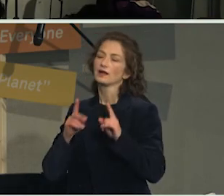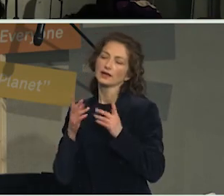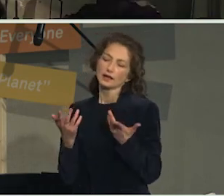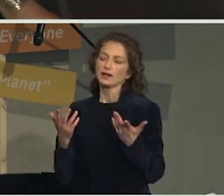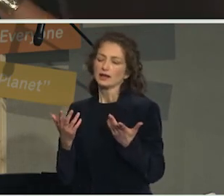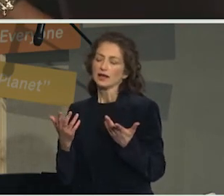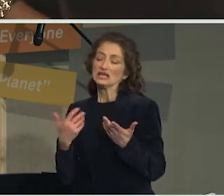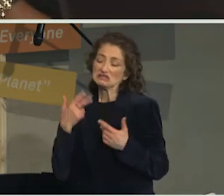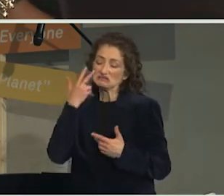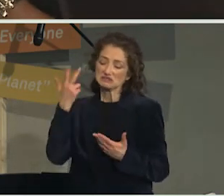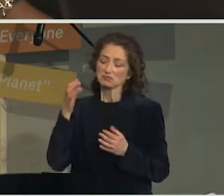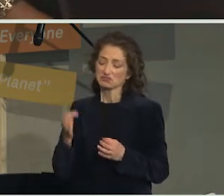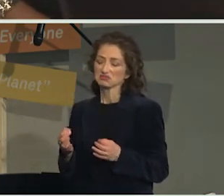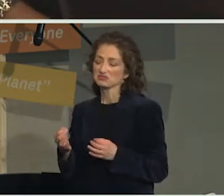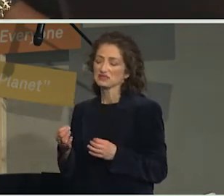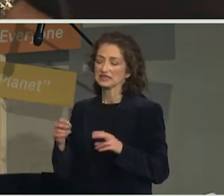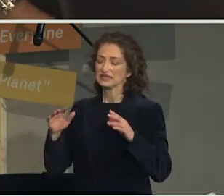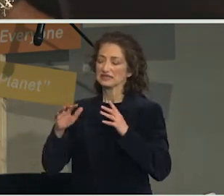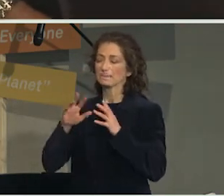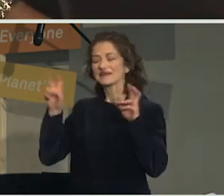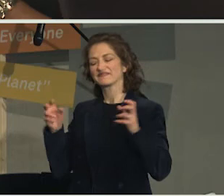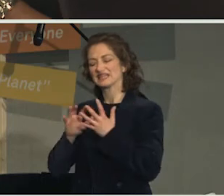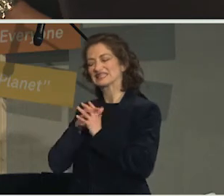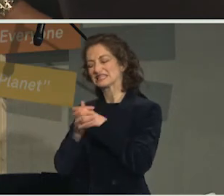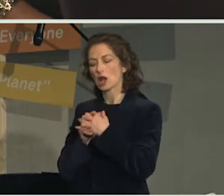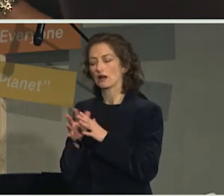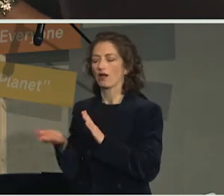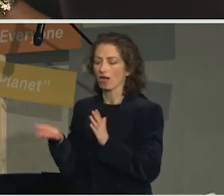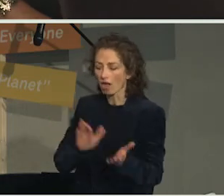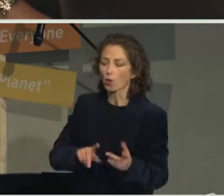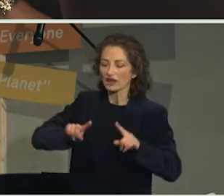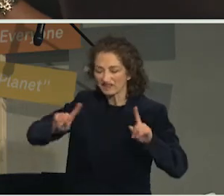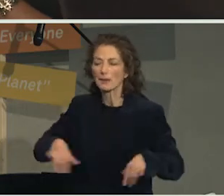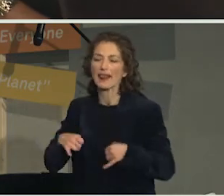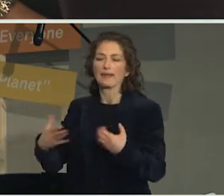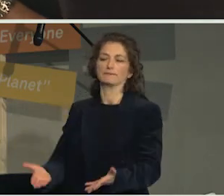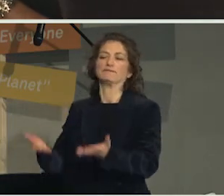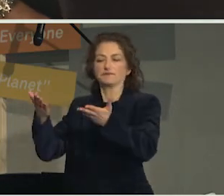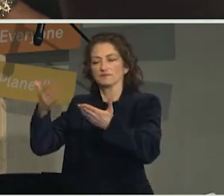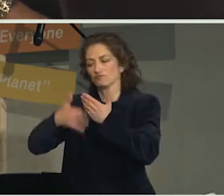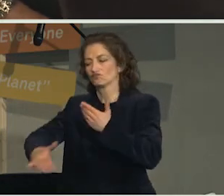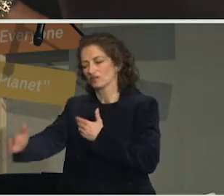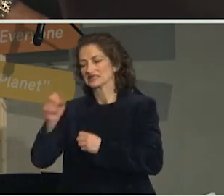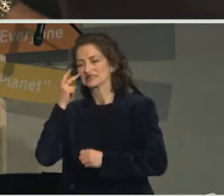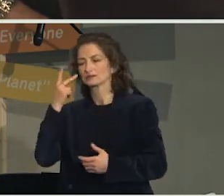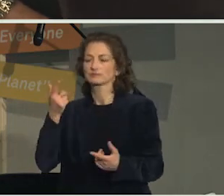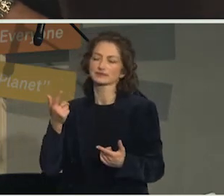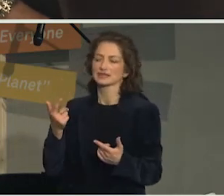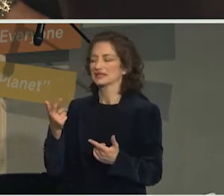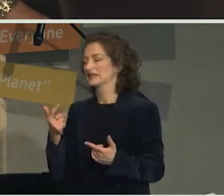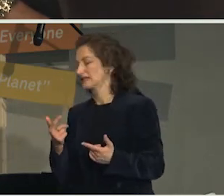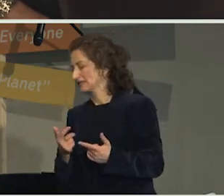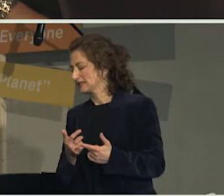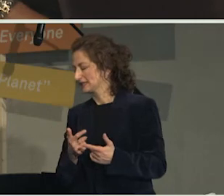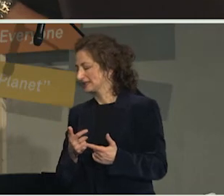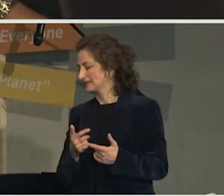generation's really taking on to it strongly and like running with it in many ways. Funny enough, the place I see it the most actually is on Tinder. A lot of people put that in their bios. Yeah, I've